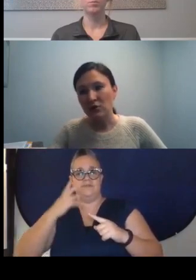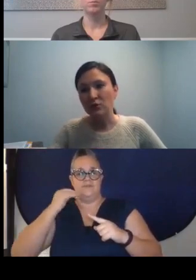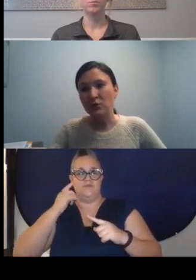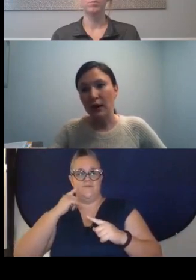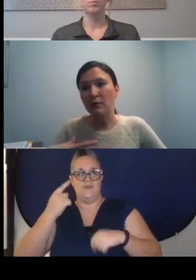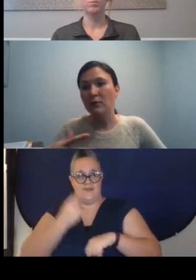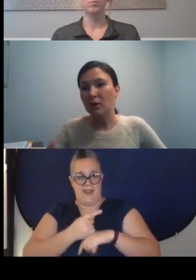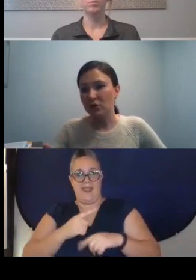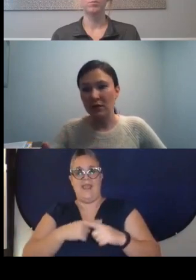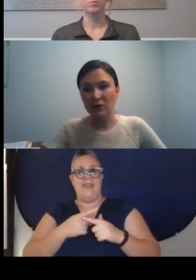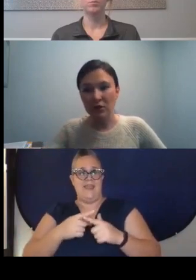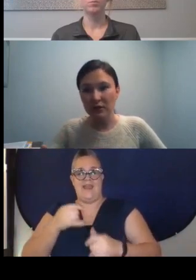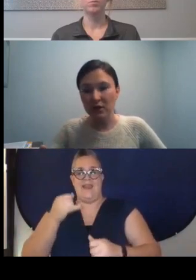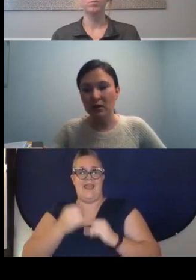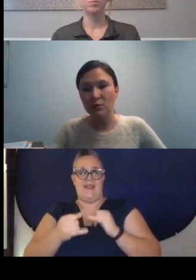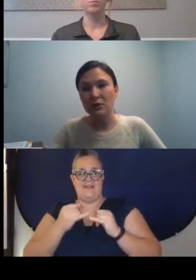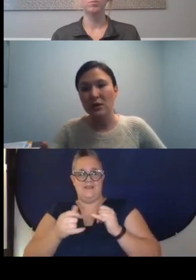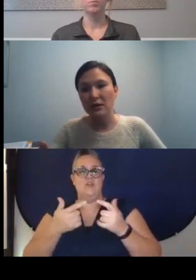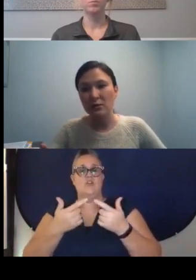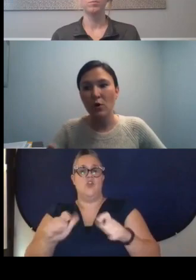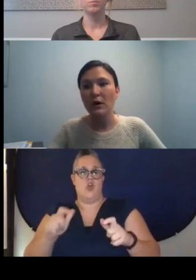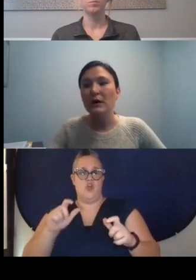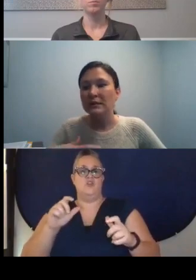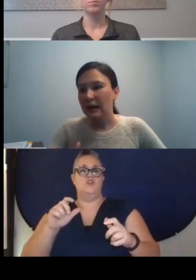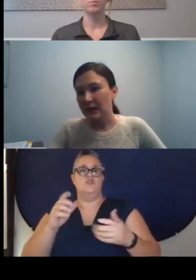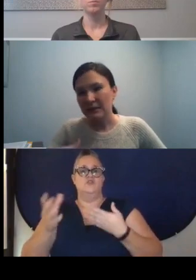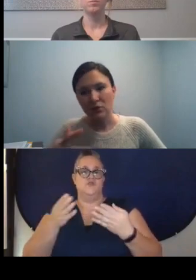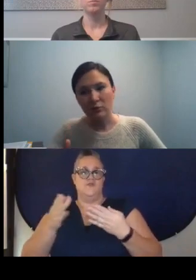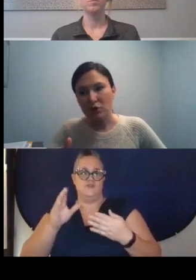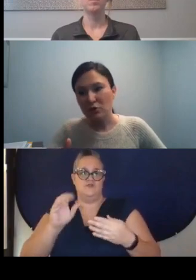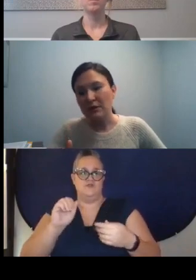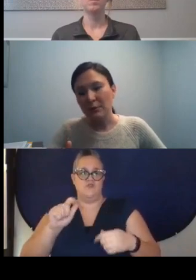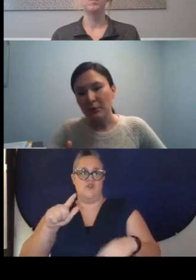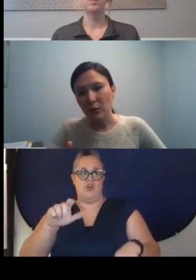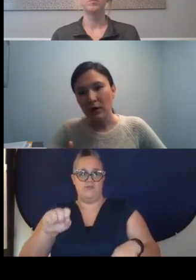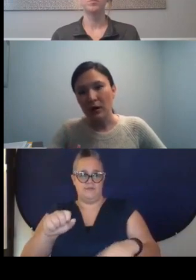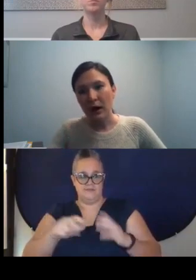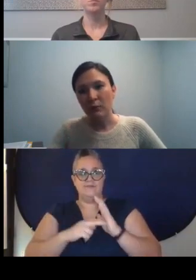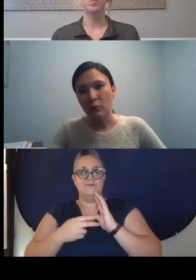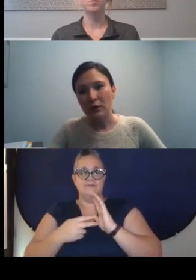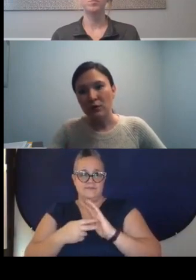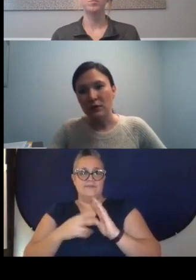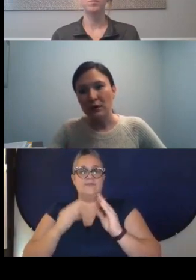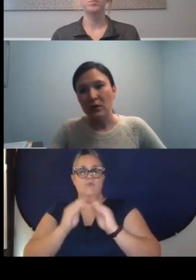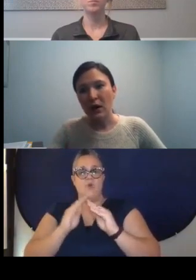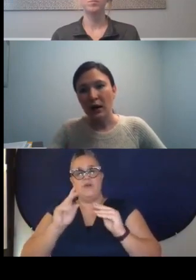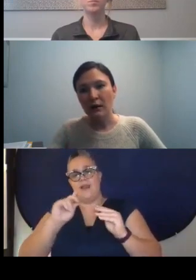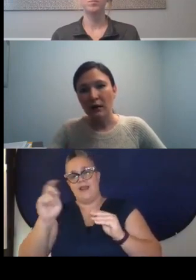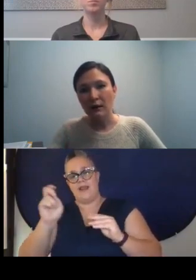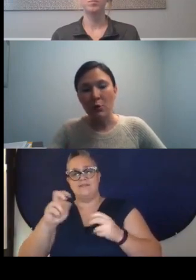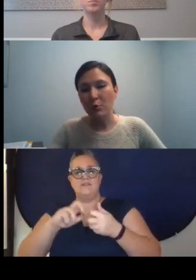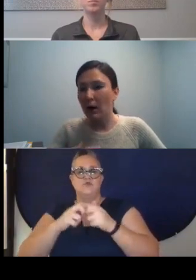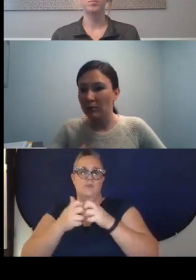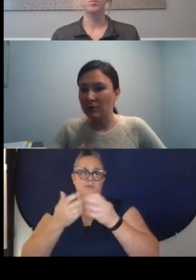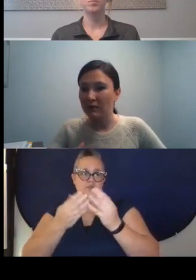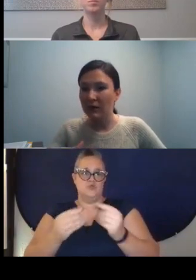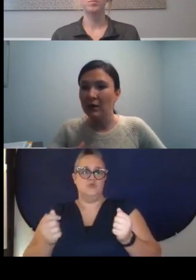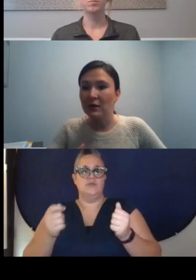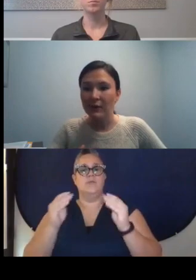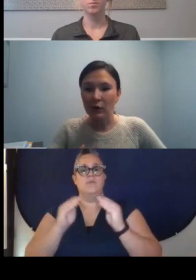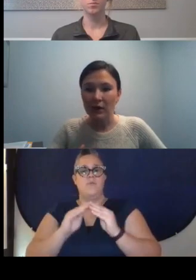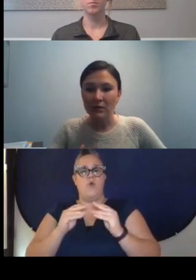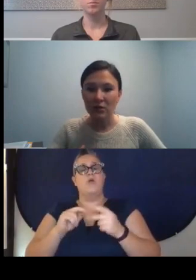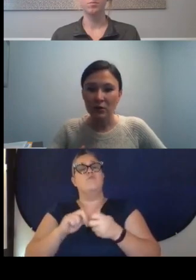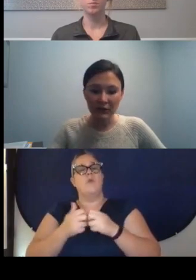graduate into doing larger scale service calls, which takes more diagnostic troubleshooting type of work where that's really a lot more problem